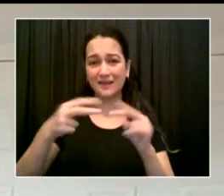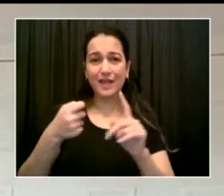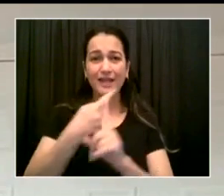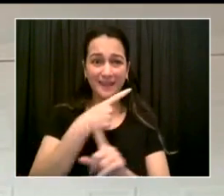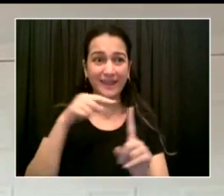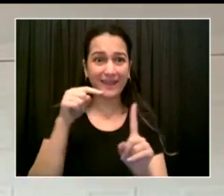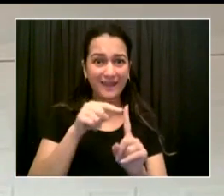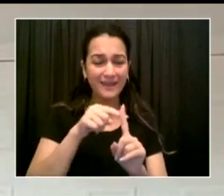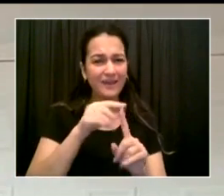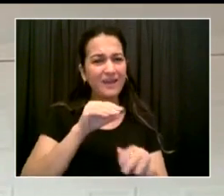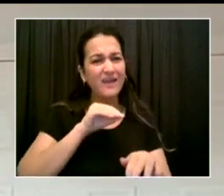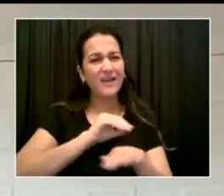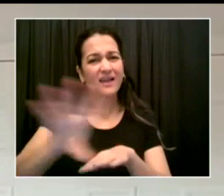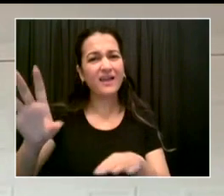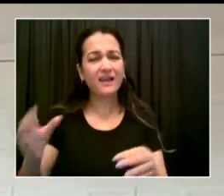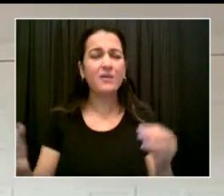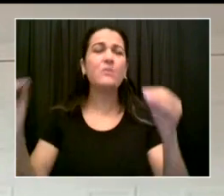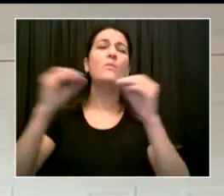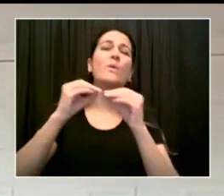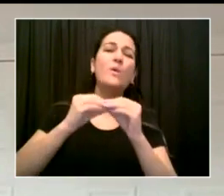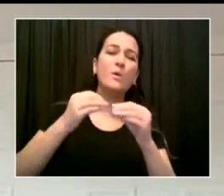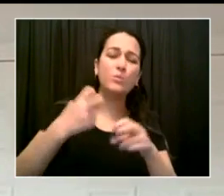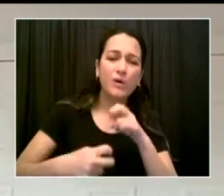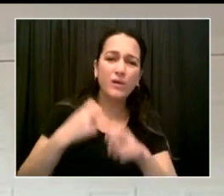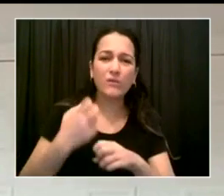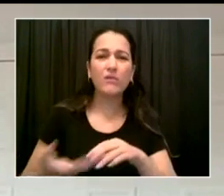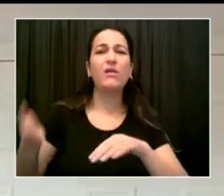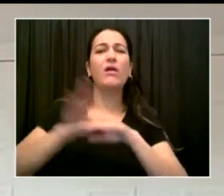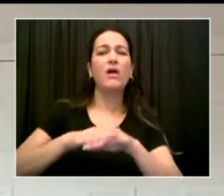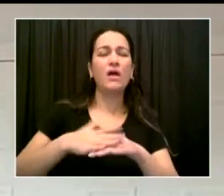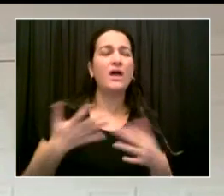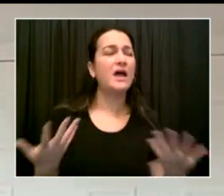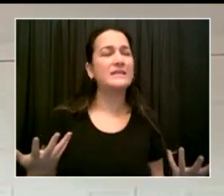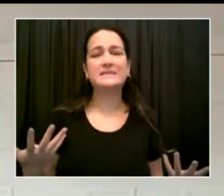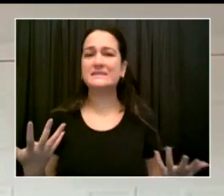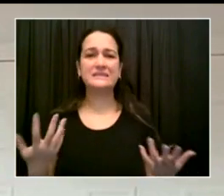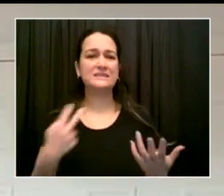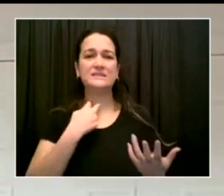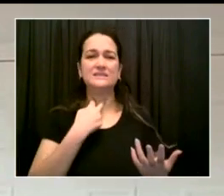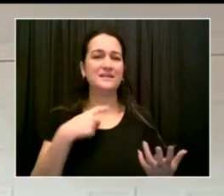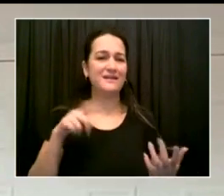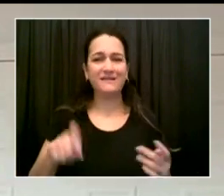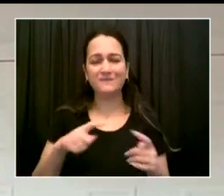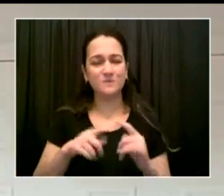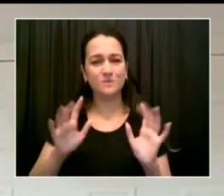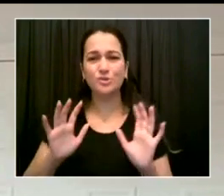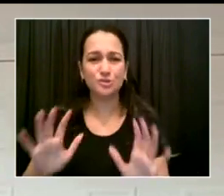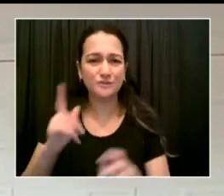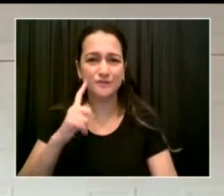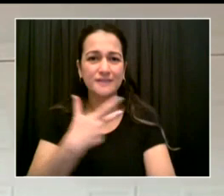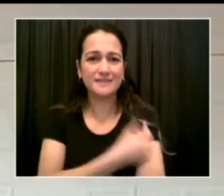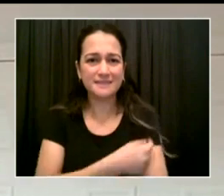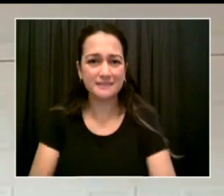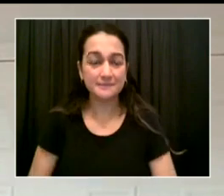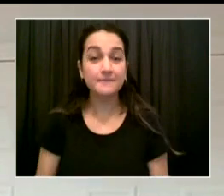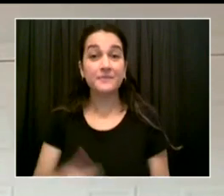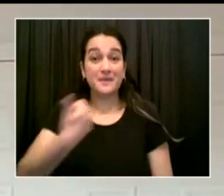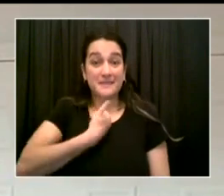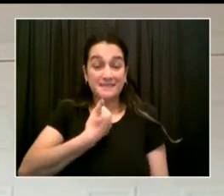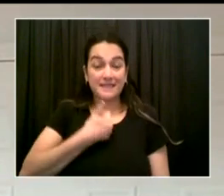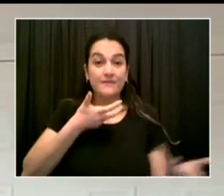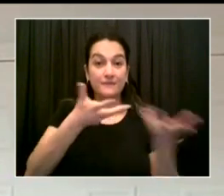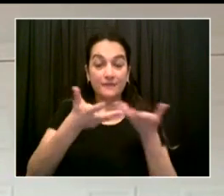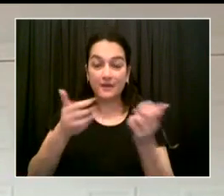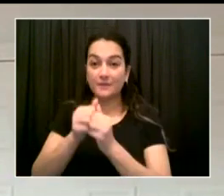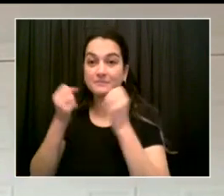to countless doctors, residents, and medical staff at health and hospitals and other hospital systems, and they've done so much to heal New